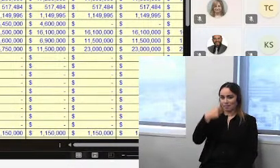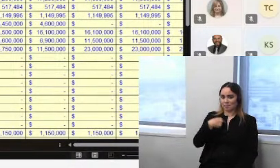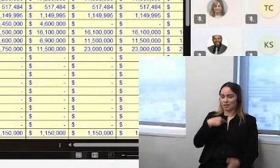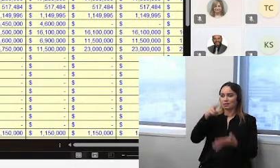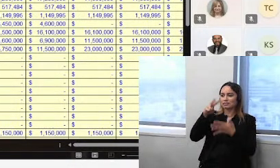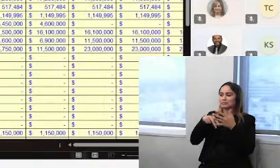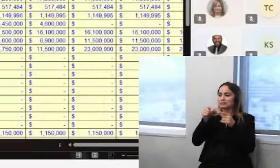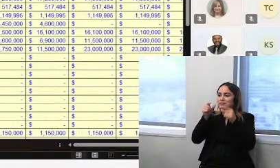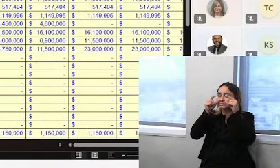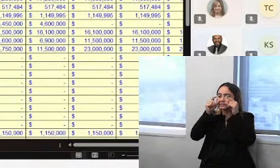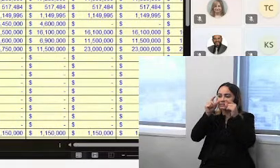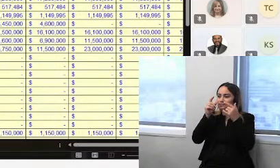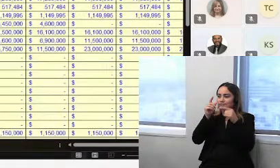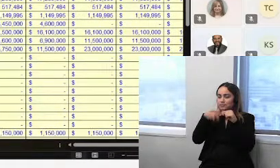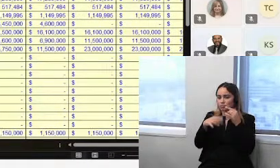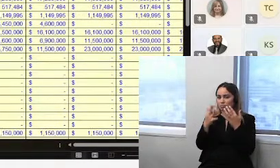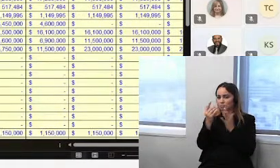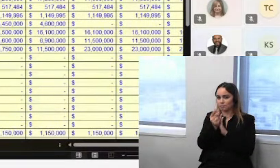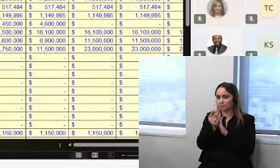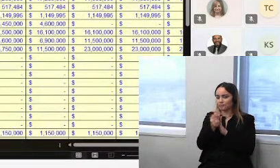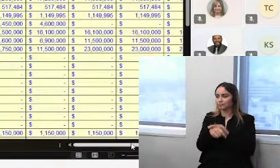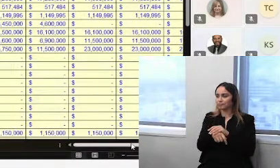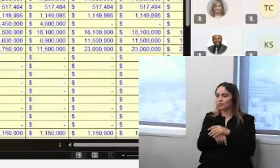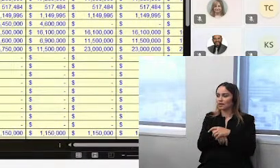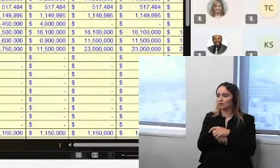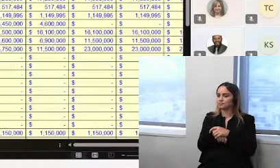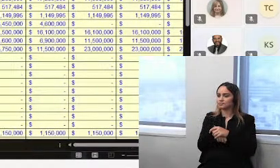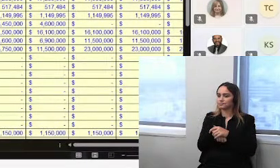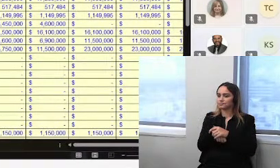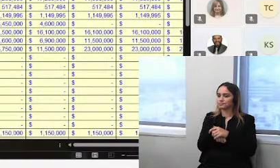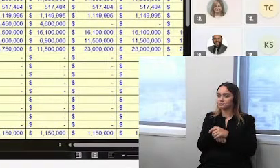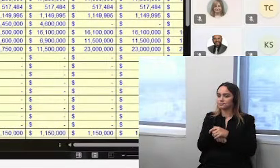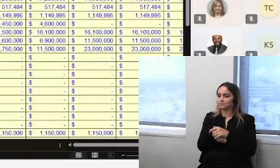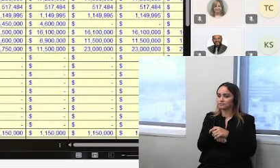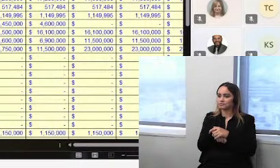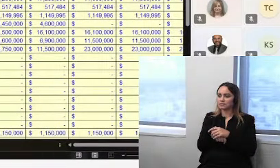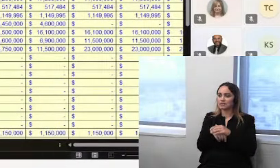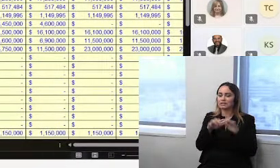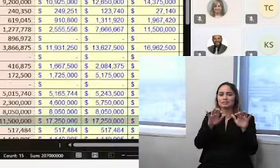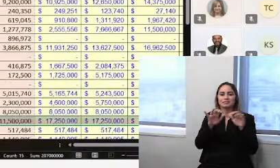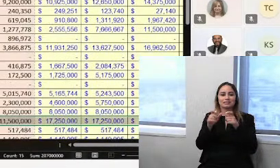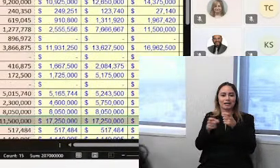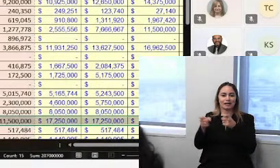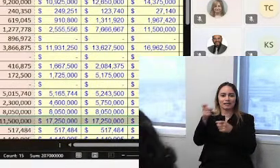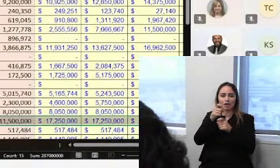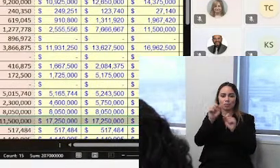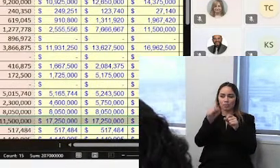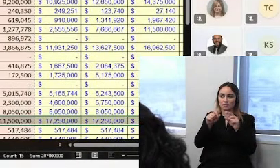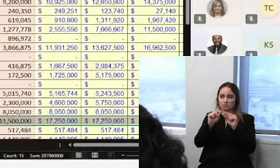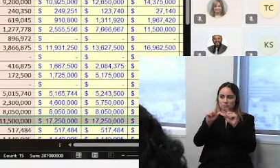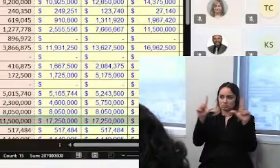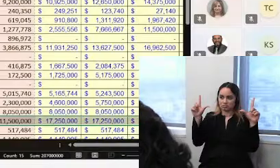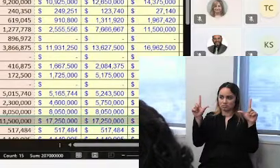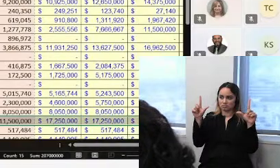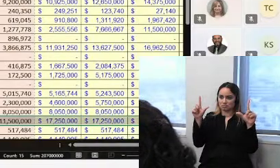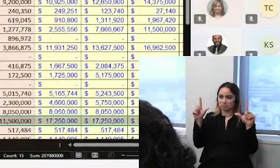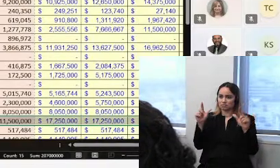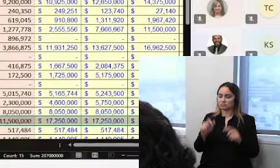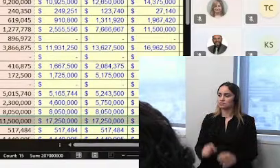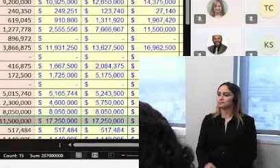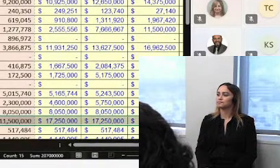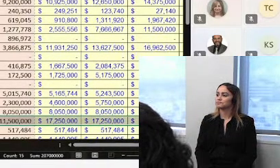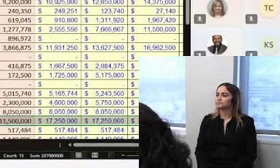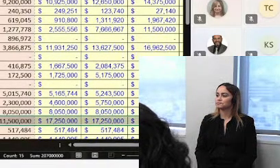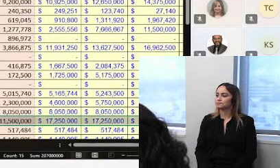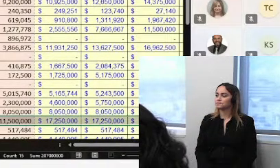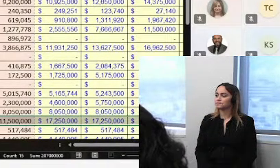Can the clerk expand just make it bigger? He wears glasses. He talks very well and he sees very well, but he needs a little help.